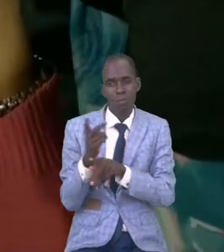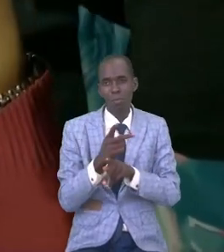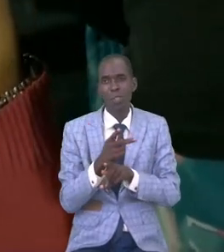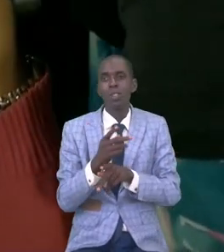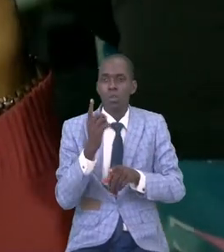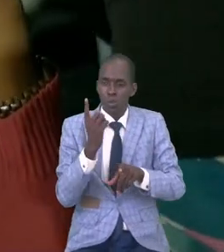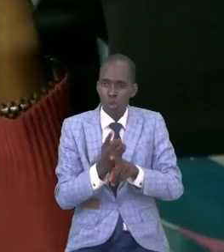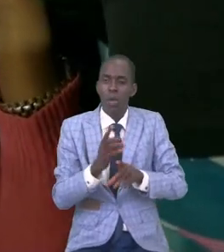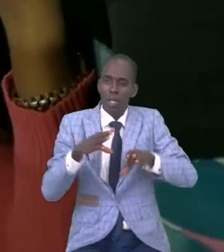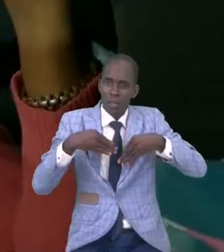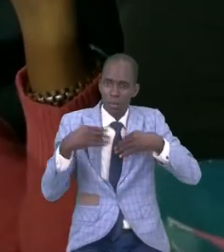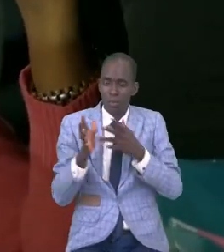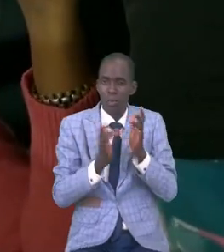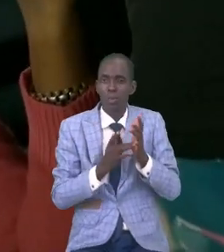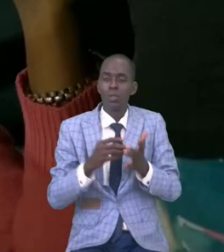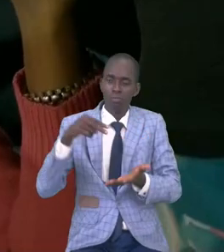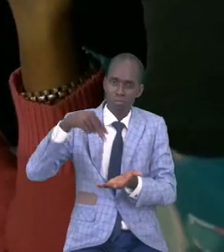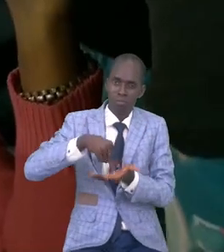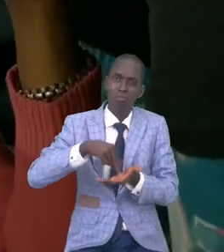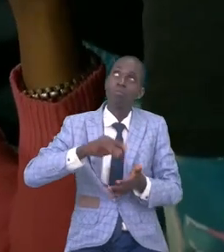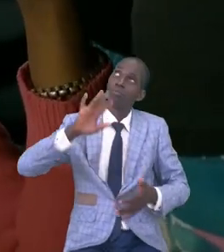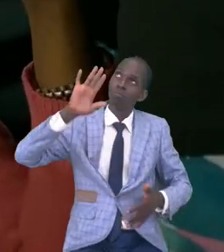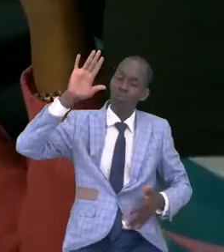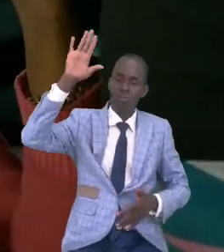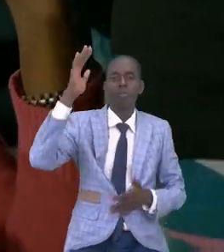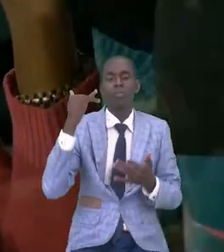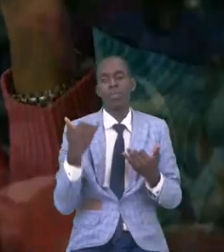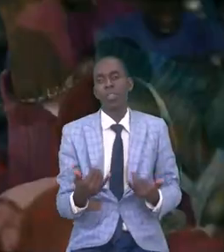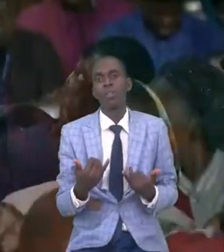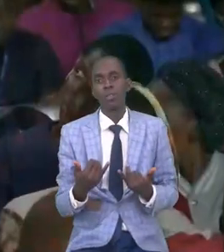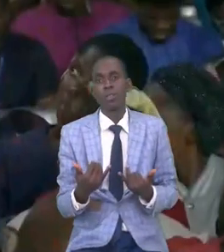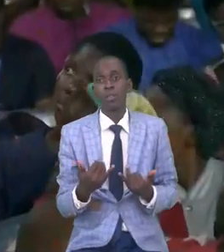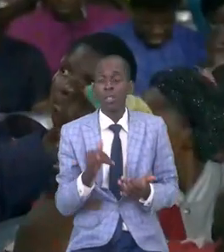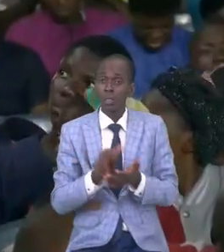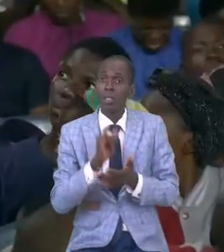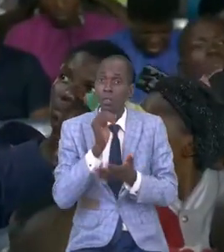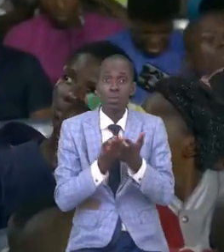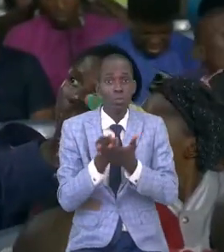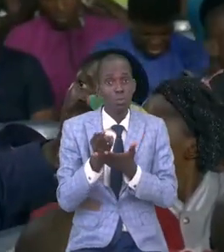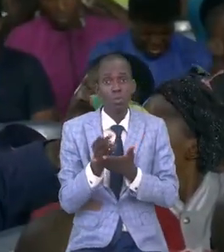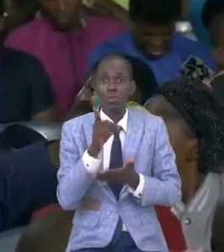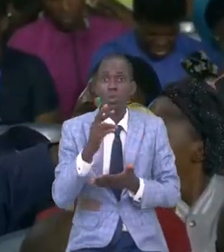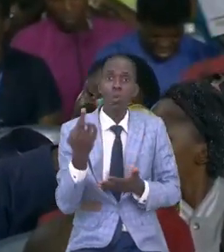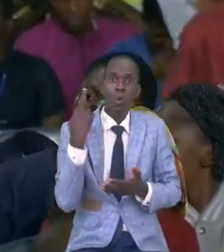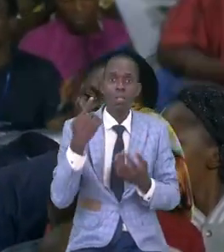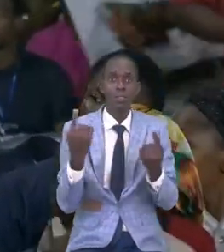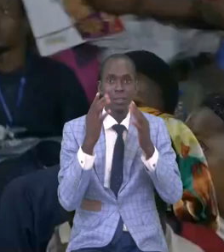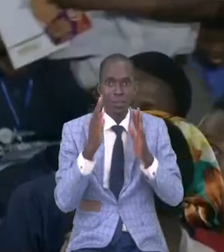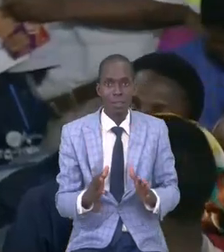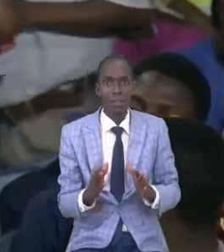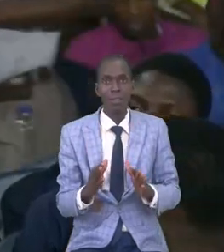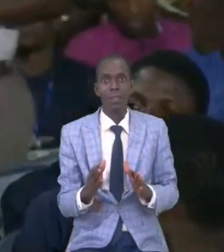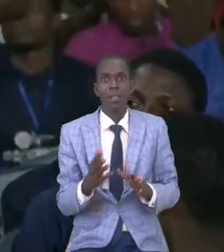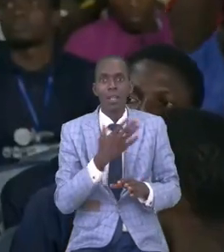midst of people like this? That's the truth now. You're a sinner. And you tell the Lord, I know I am. And